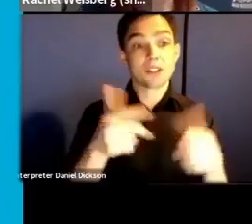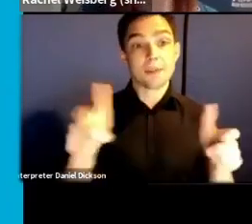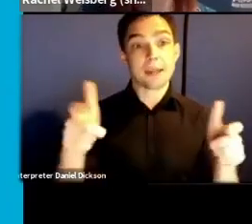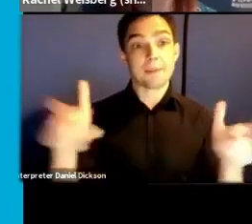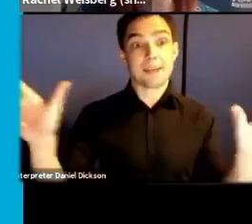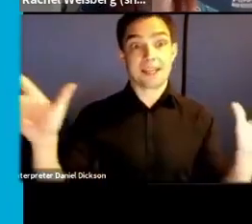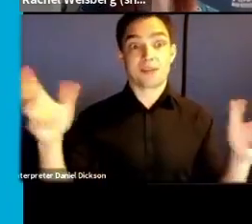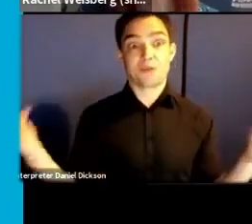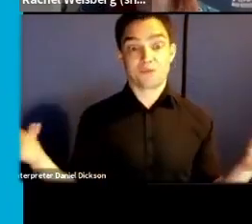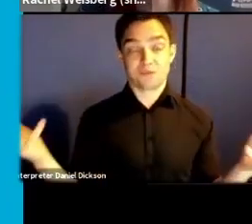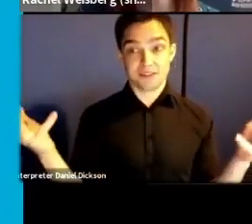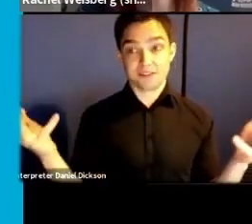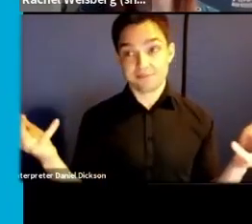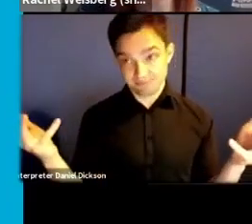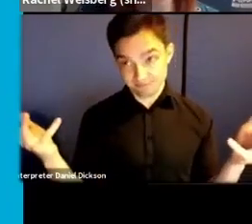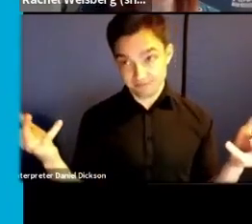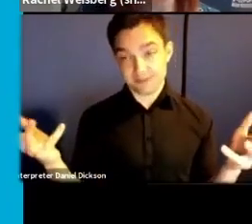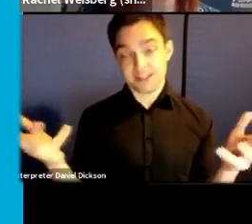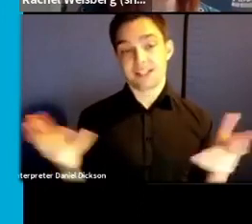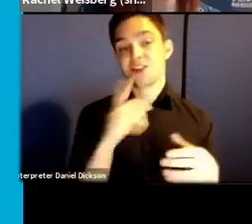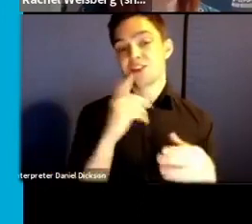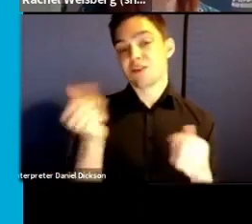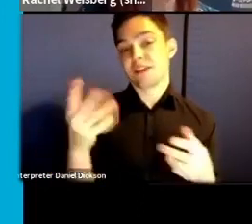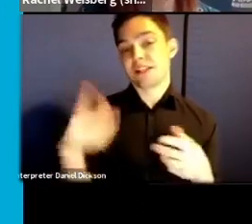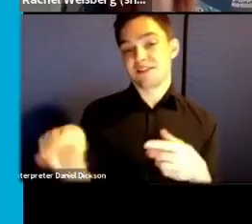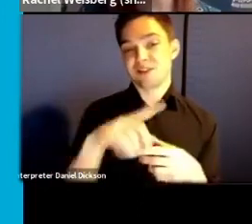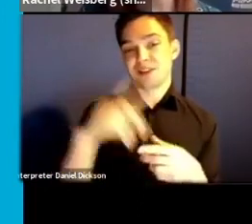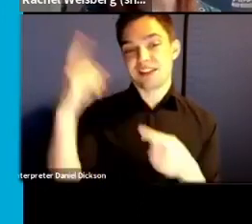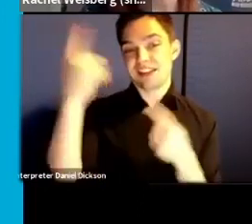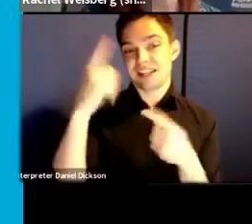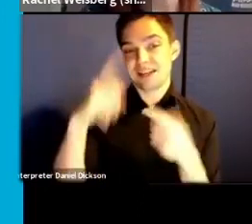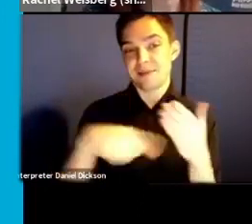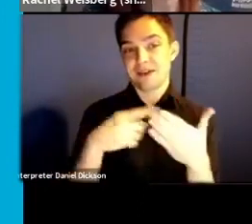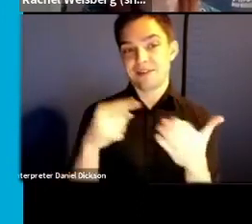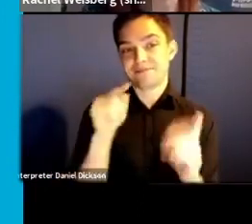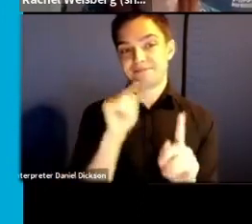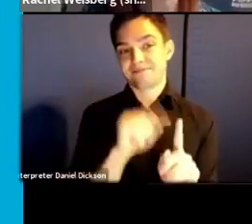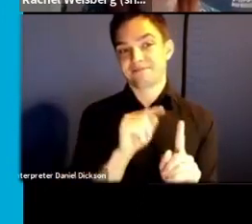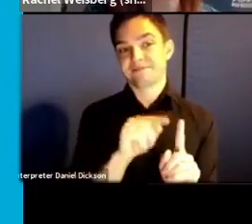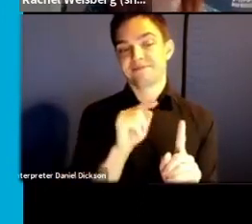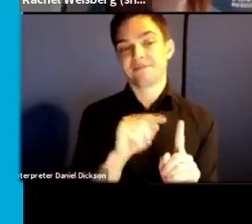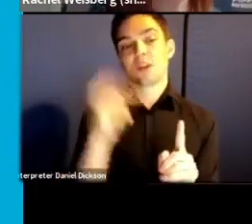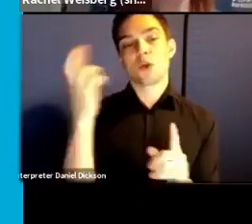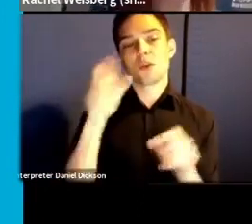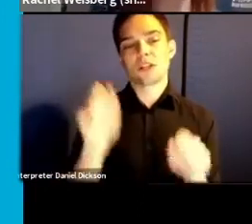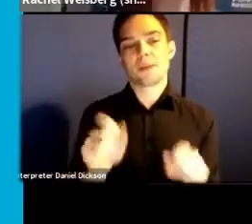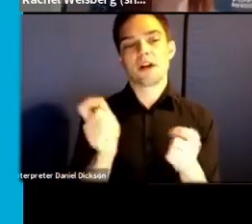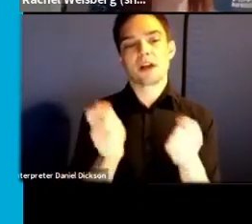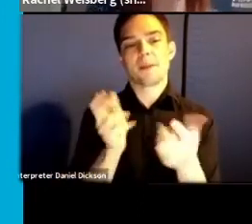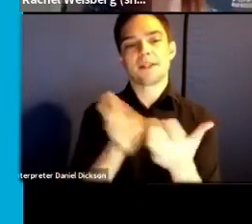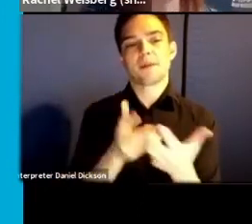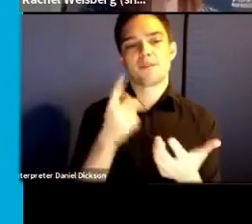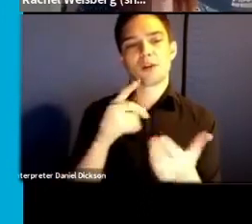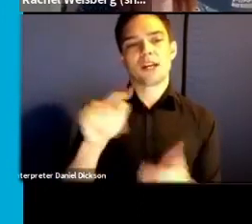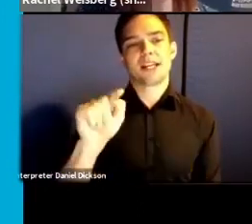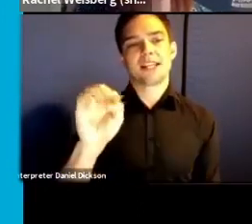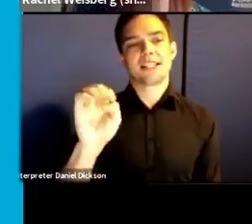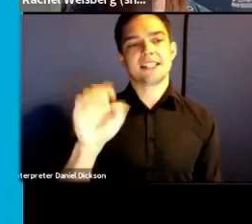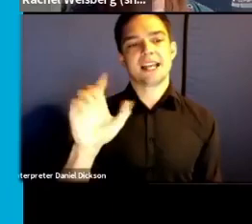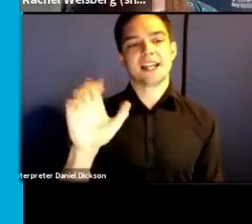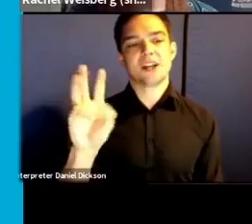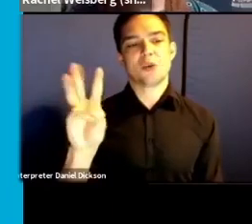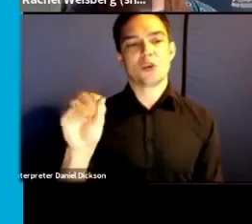one that I'm sure a lot of folks are thinking about is the reasonable accommodation of telework.